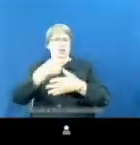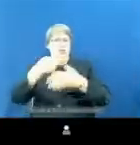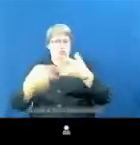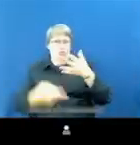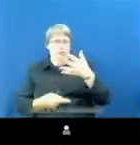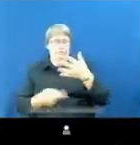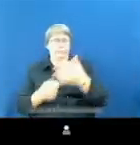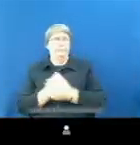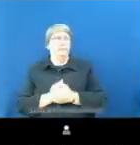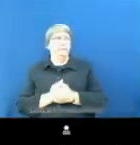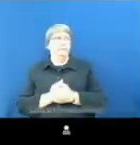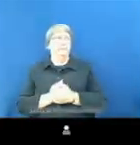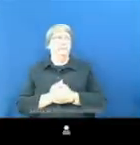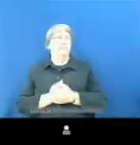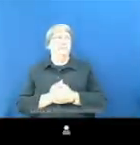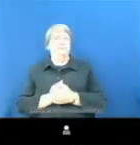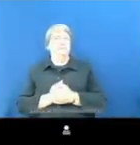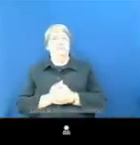These